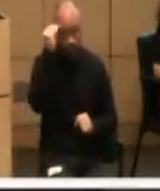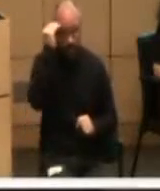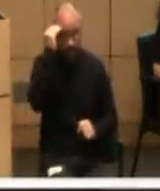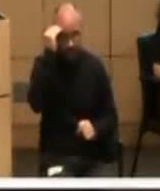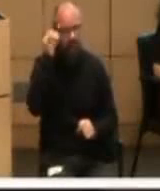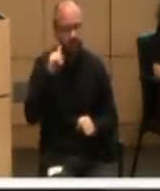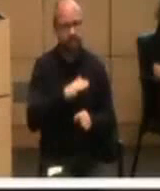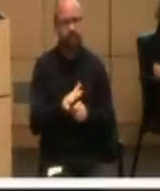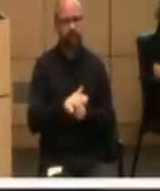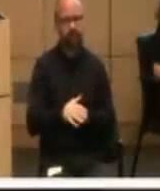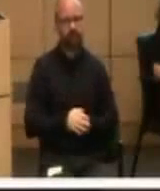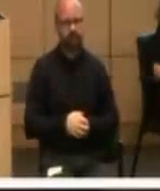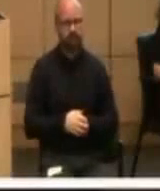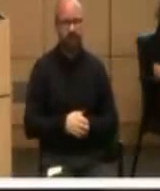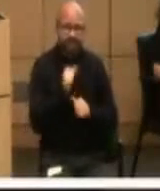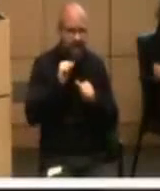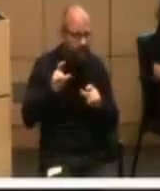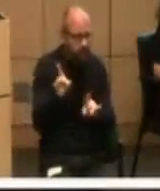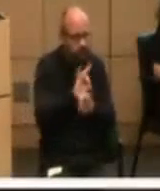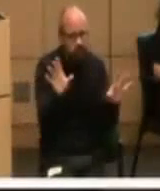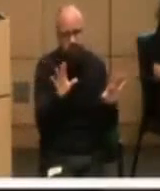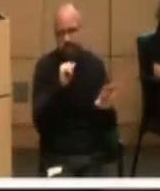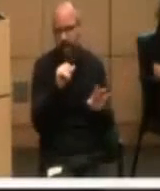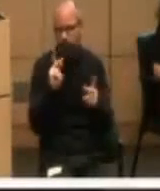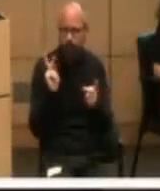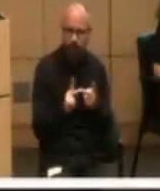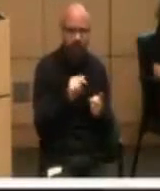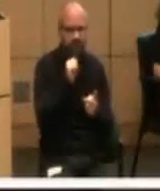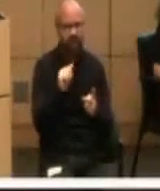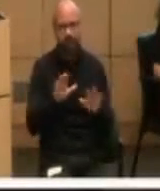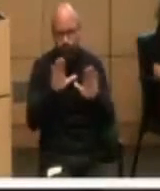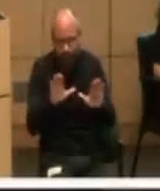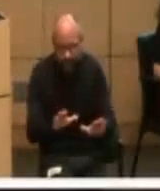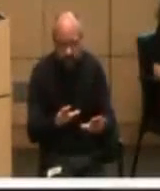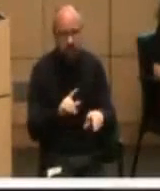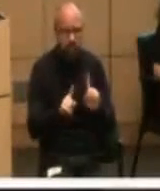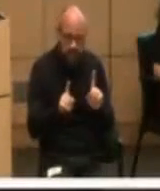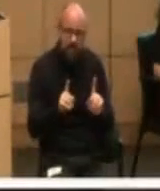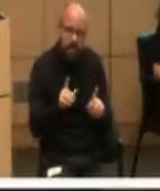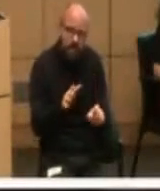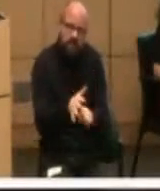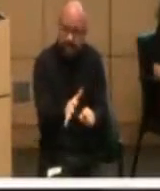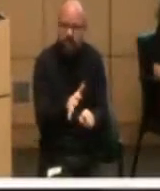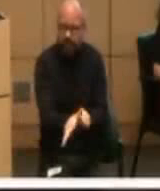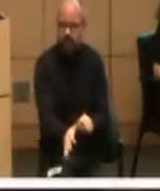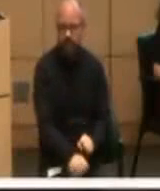disruptive technologies where it's not great, it's not perfect, it's not what we want it to be, but it may be enough.